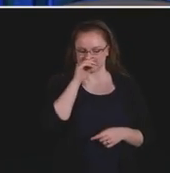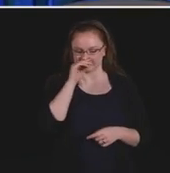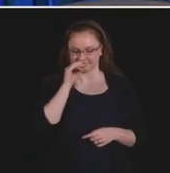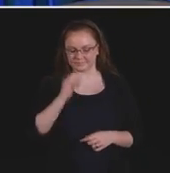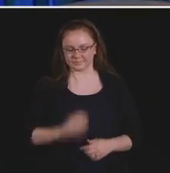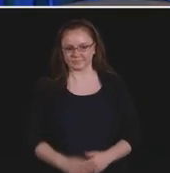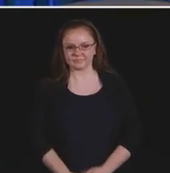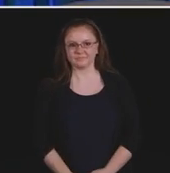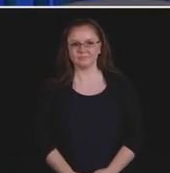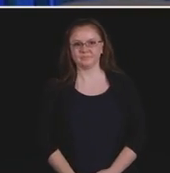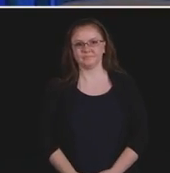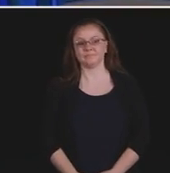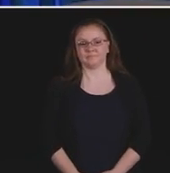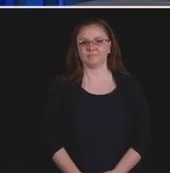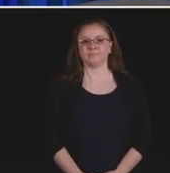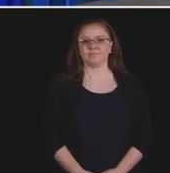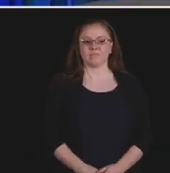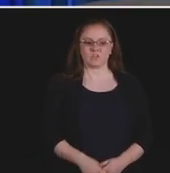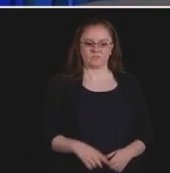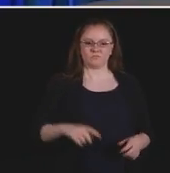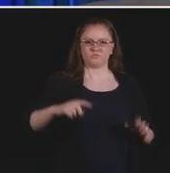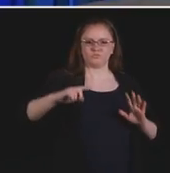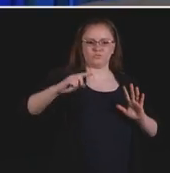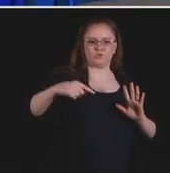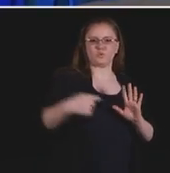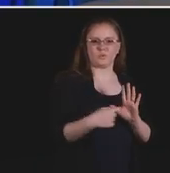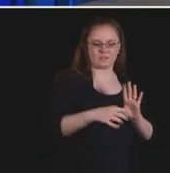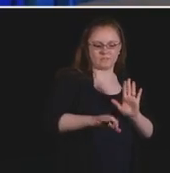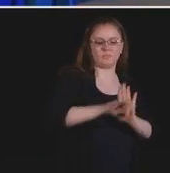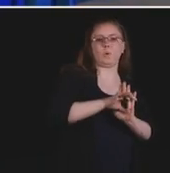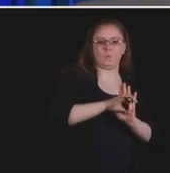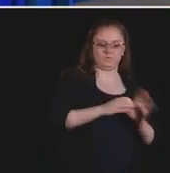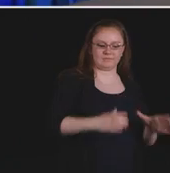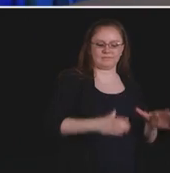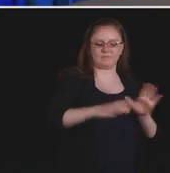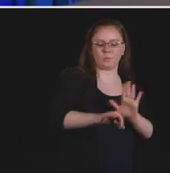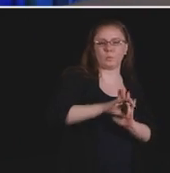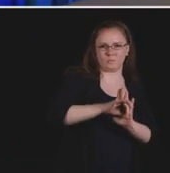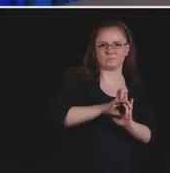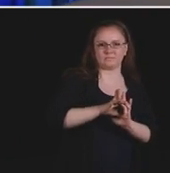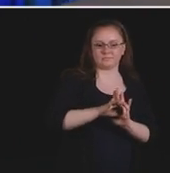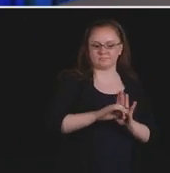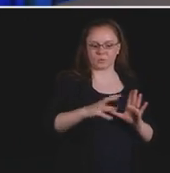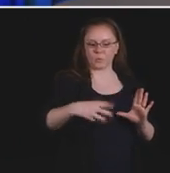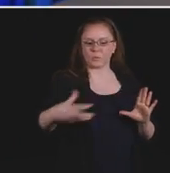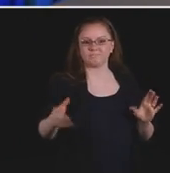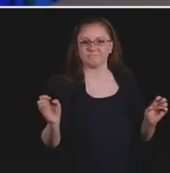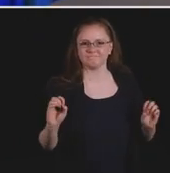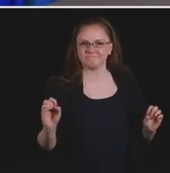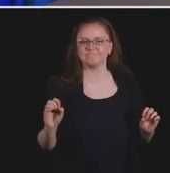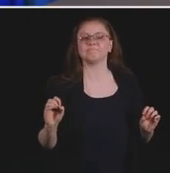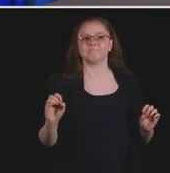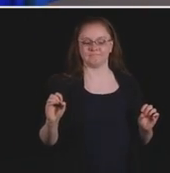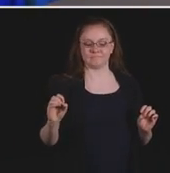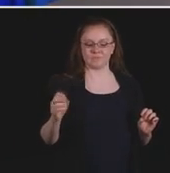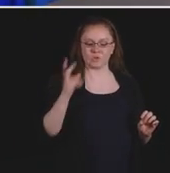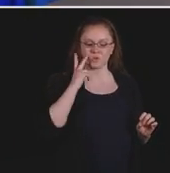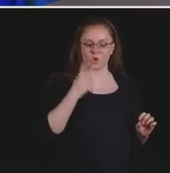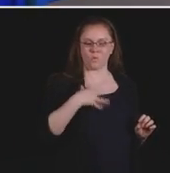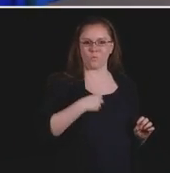what happened. So he took a drill and made a hole in the cylinder. He didn't see any gas, but he only saw the